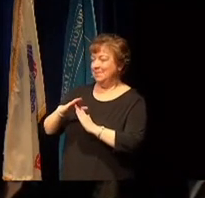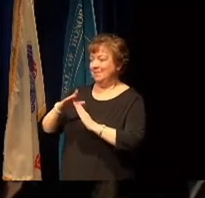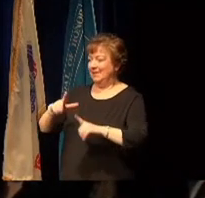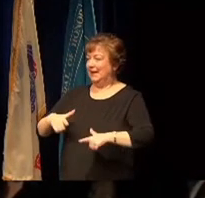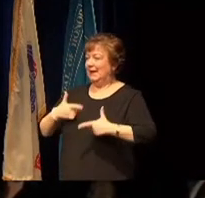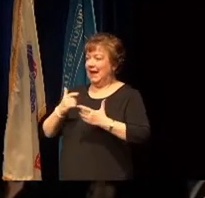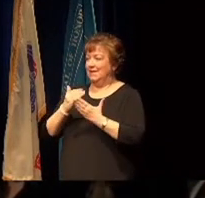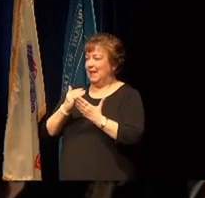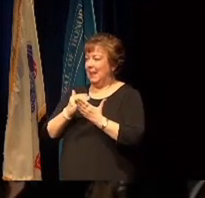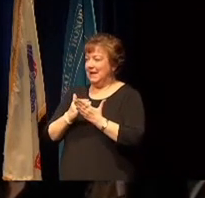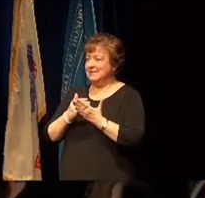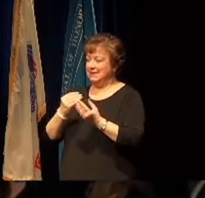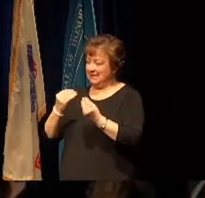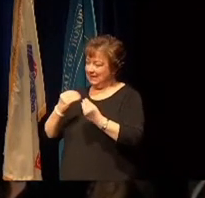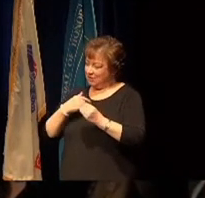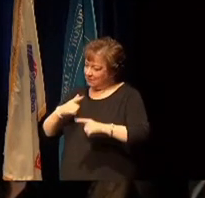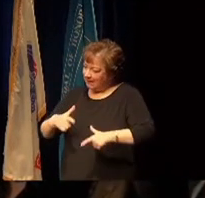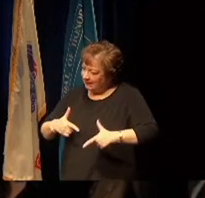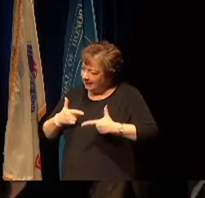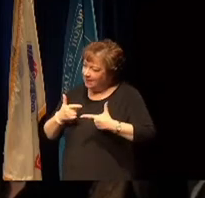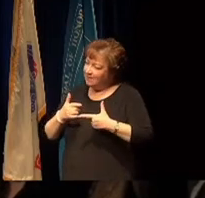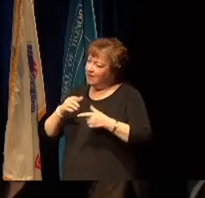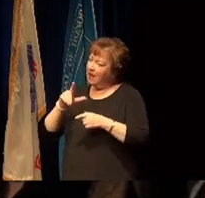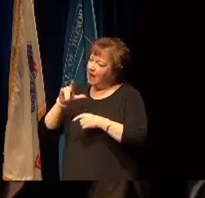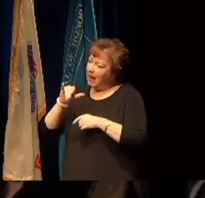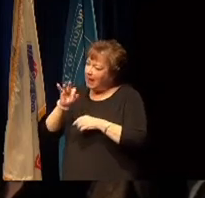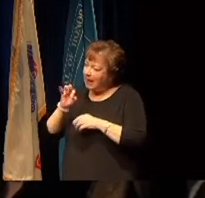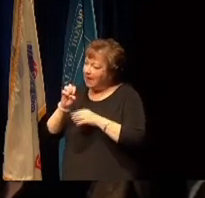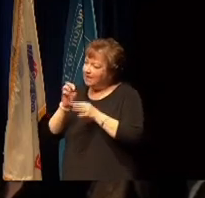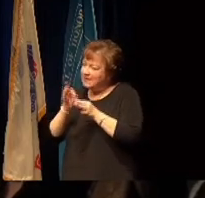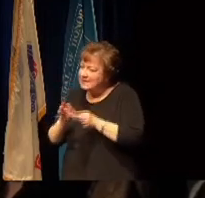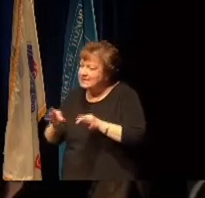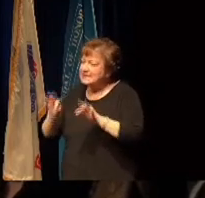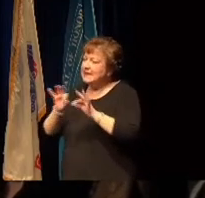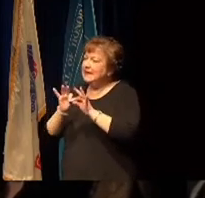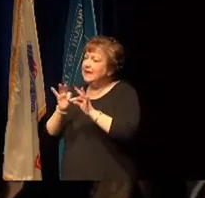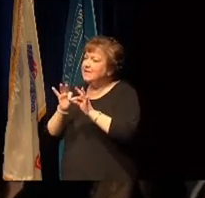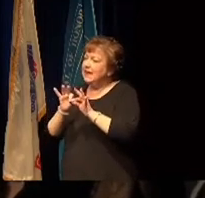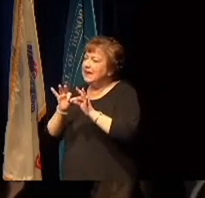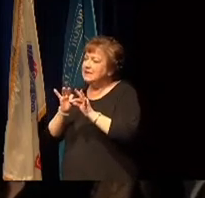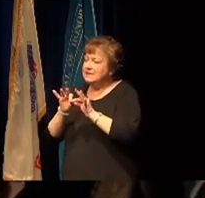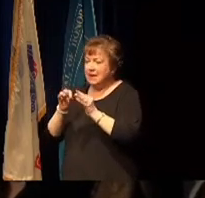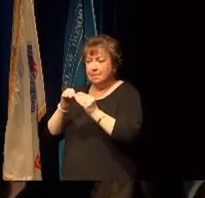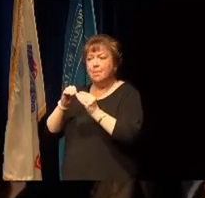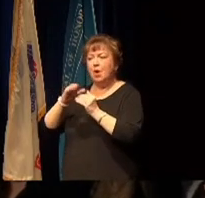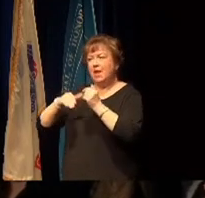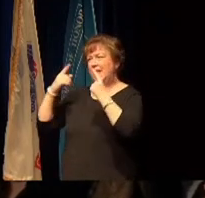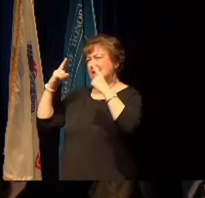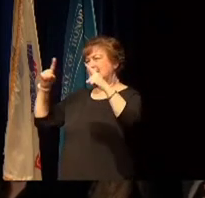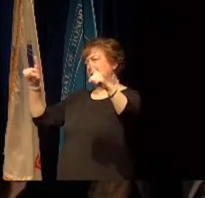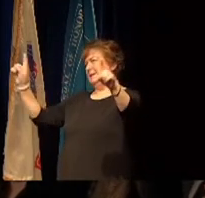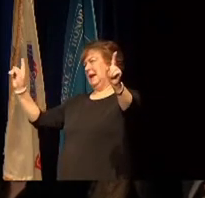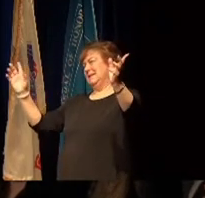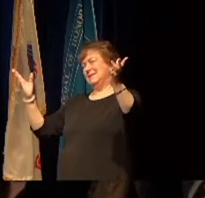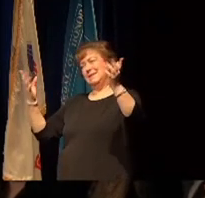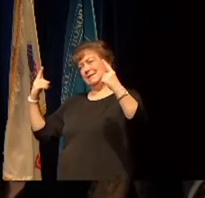of significance. Living a life of significance is far greater than living a life of success. Success is temporary. It'll all go away at some